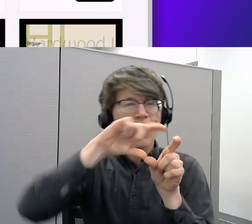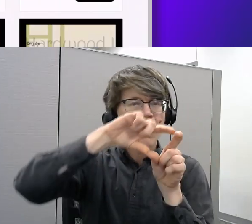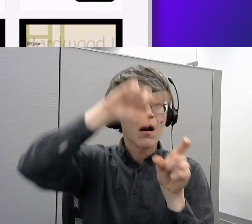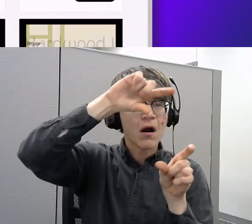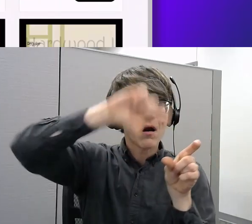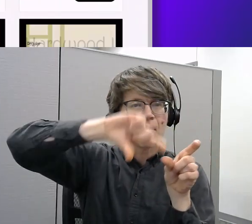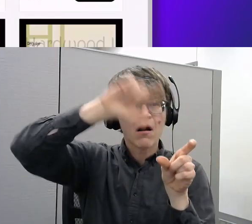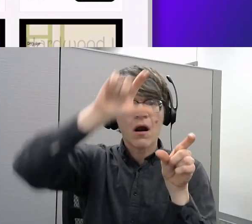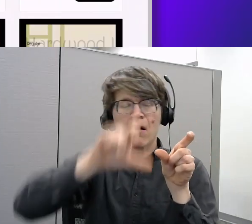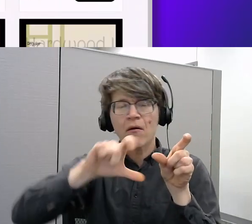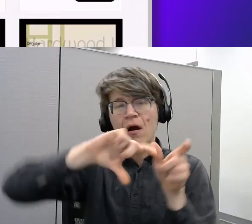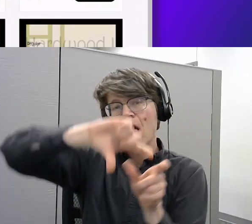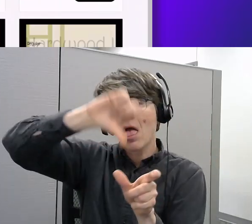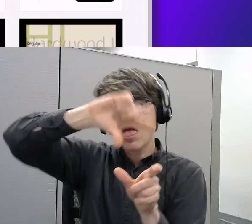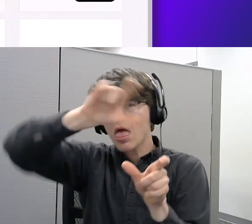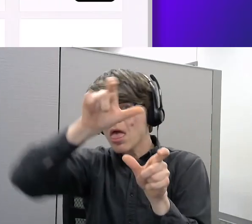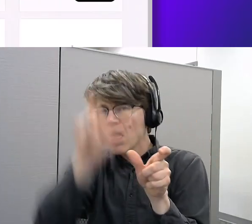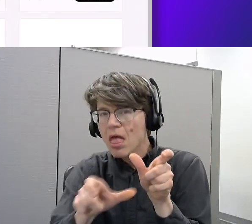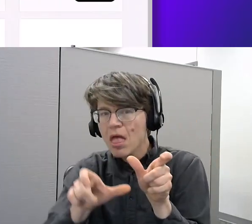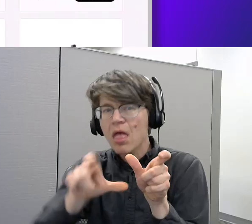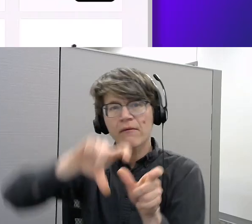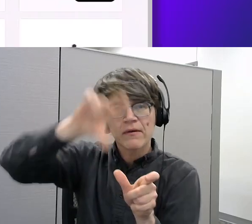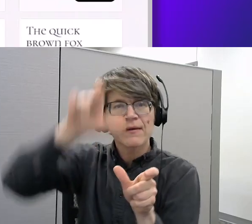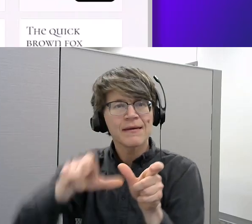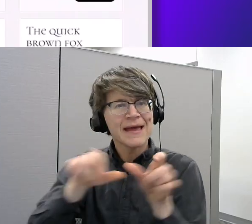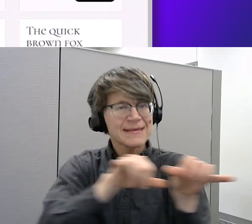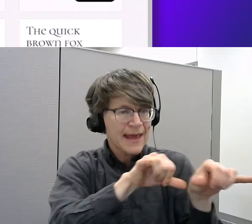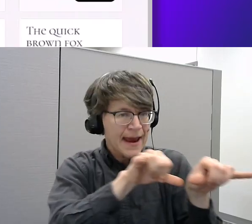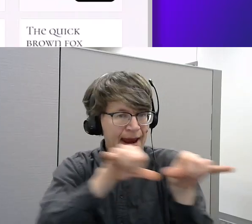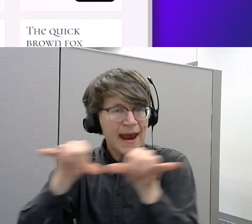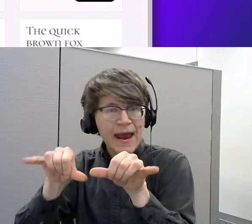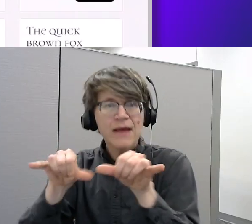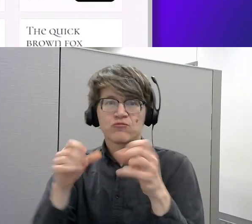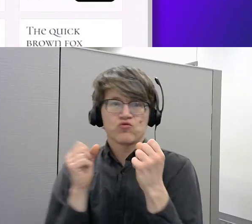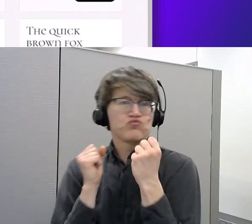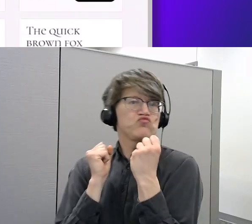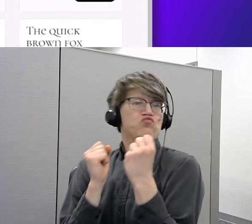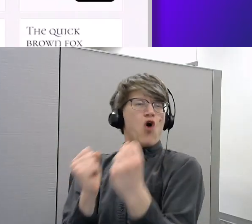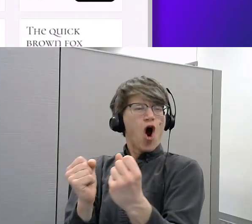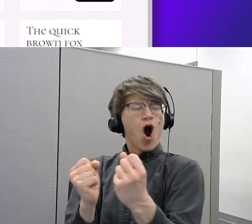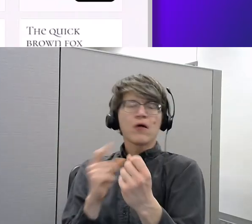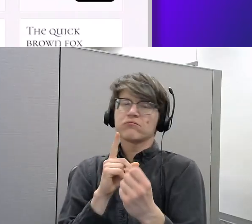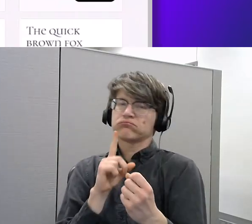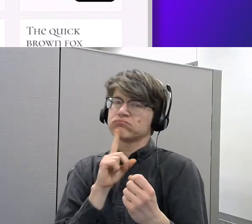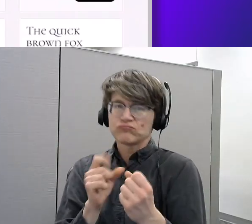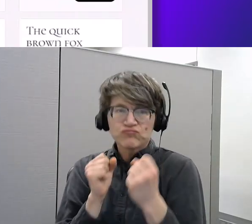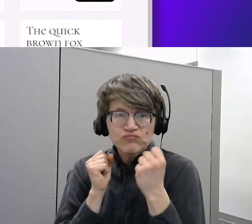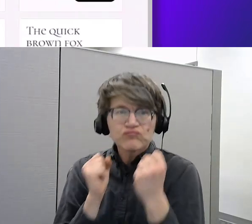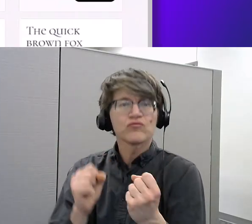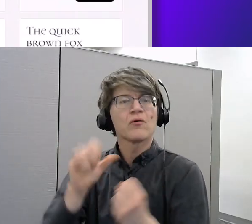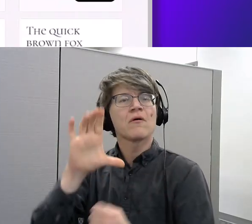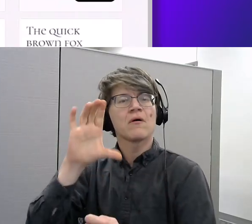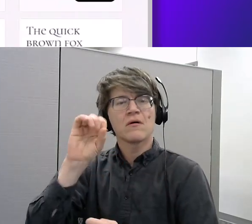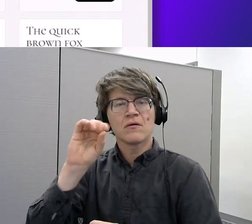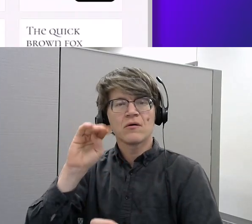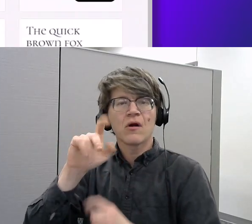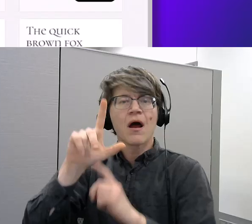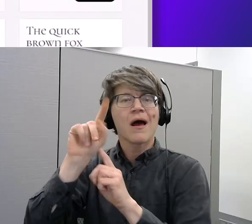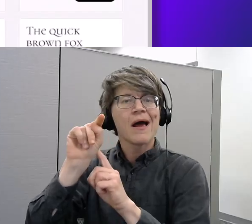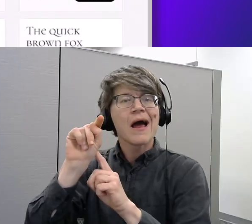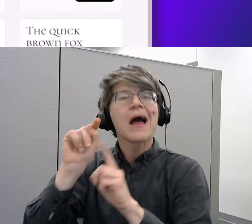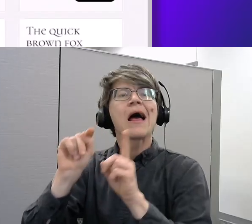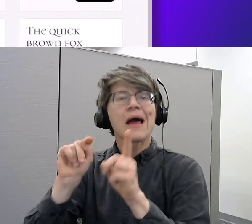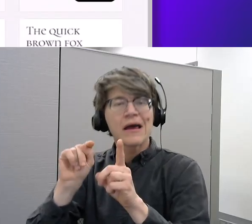Versus if I look at extreme contrast, you can see here that you start to get extreme differences between where those